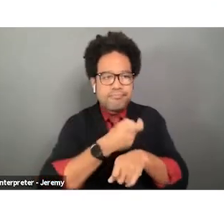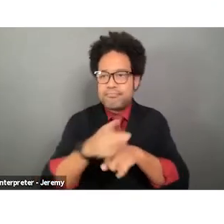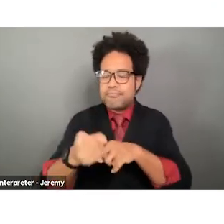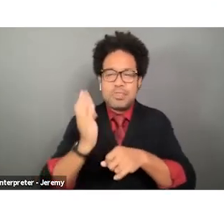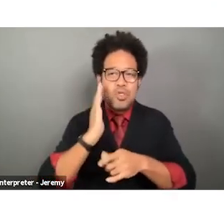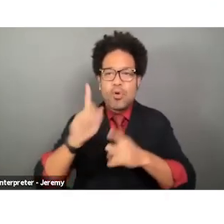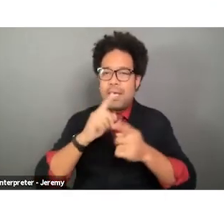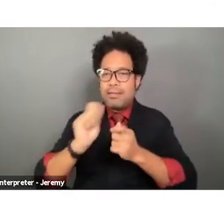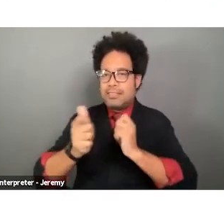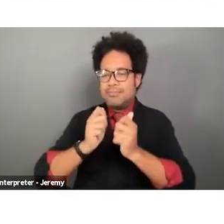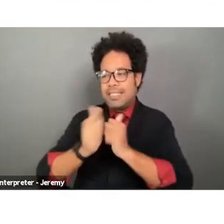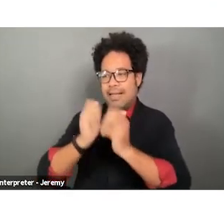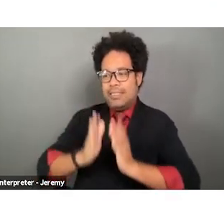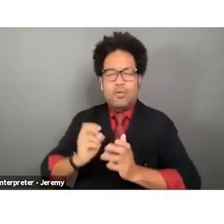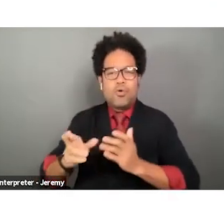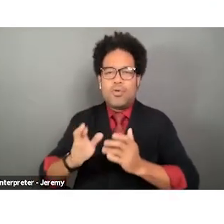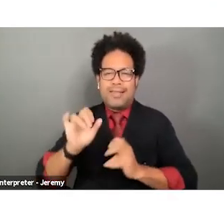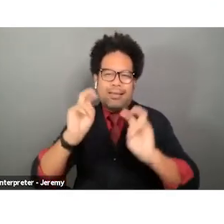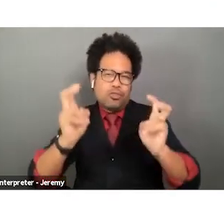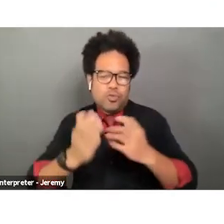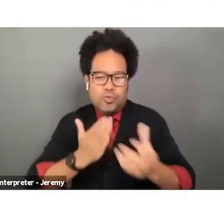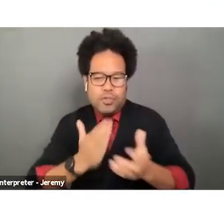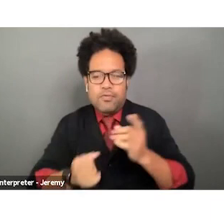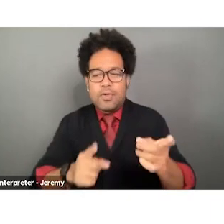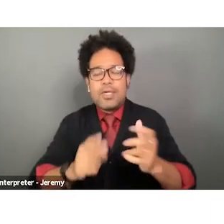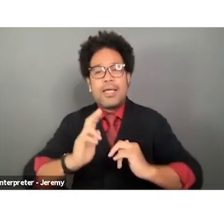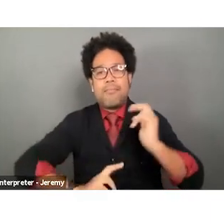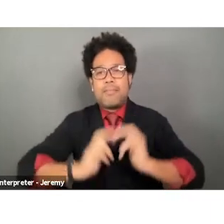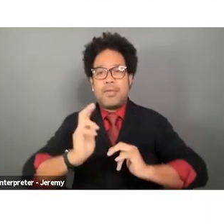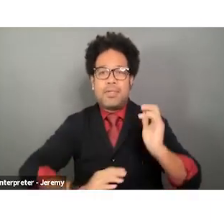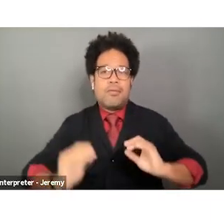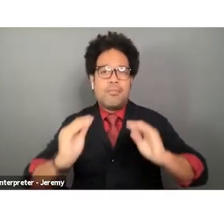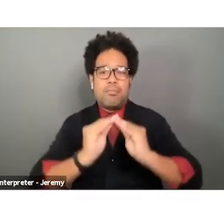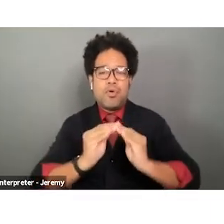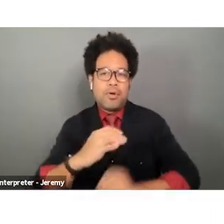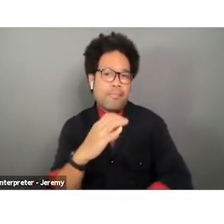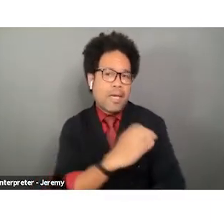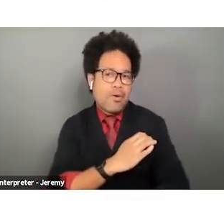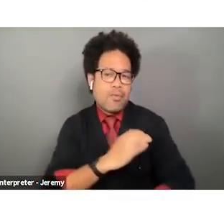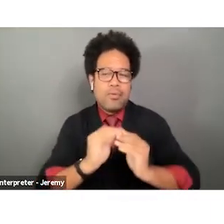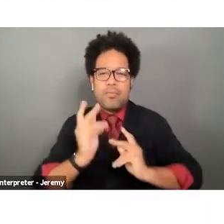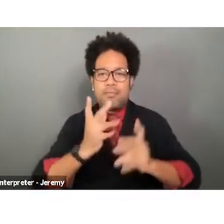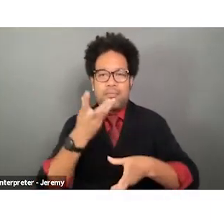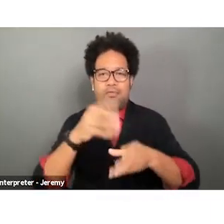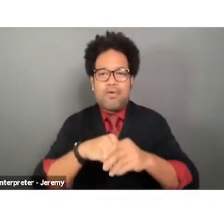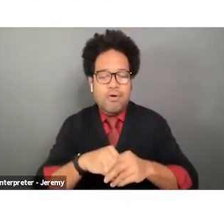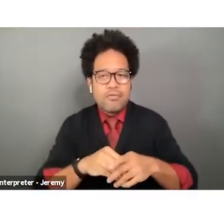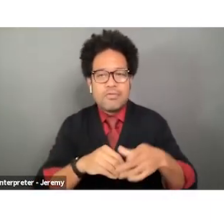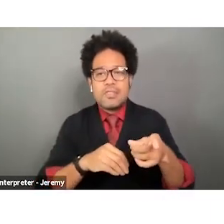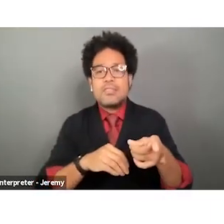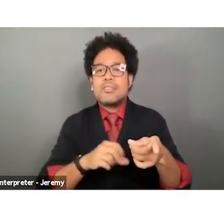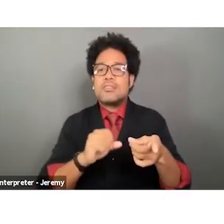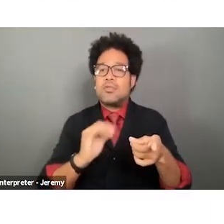candidate or let people know about this issue, and trying to build more power and trying to get more people involved and more people to volunteer. One of my